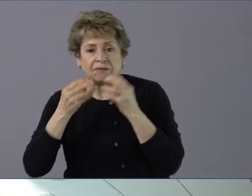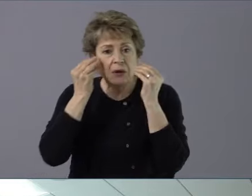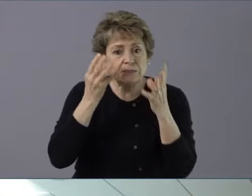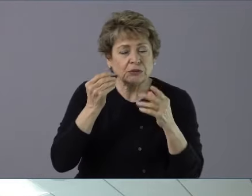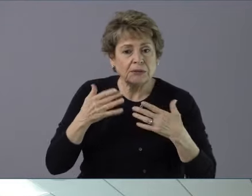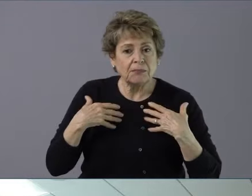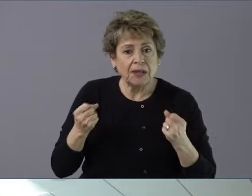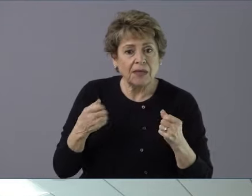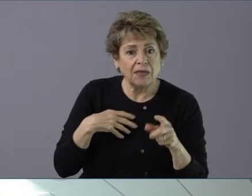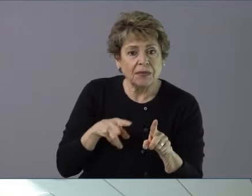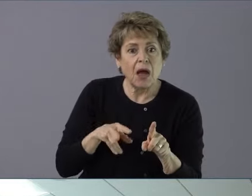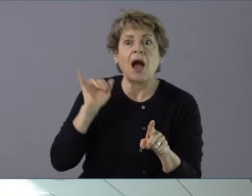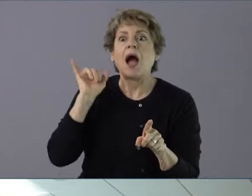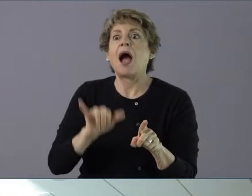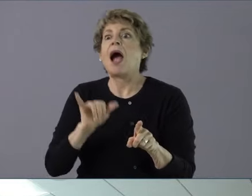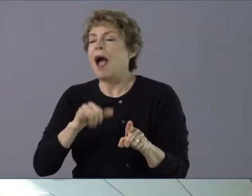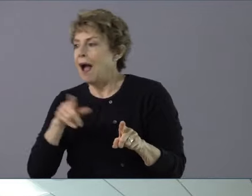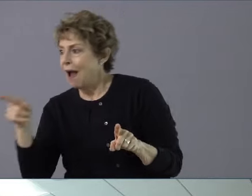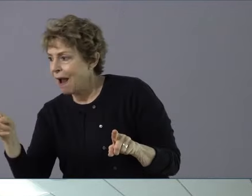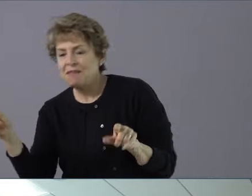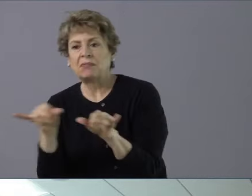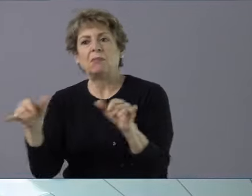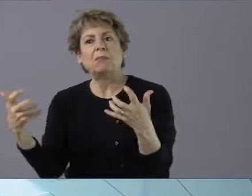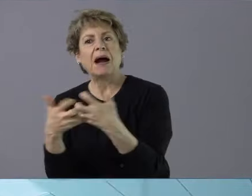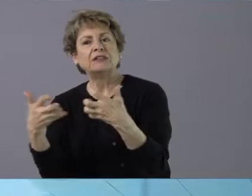Kathy, go ahead.